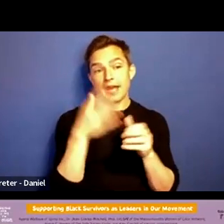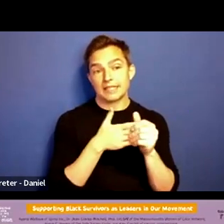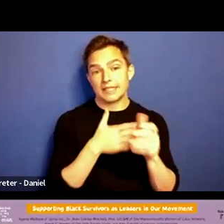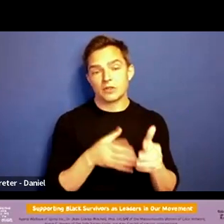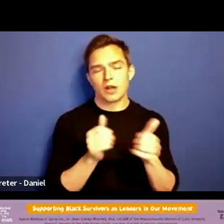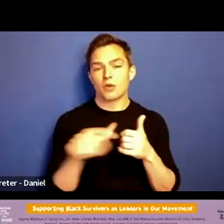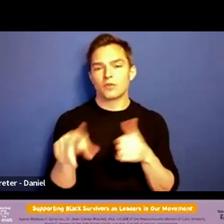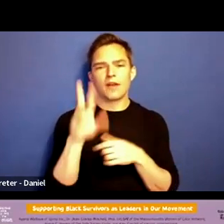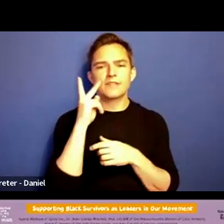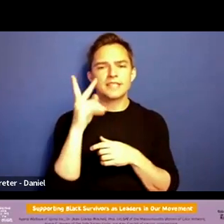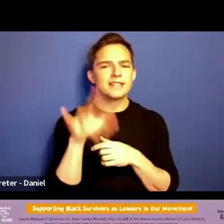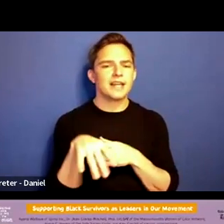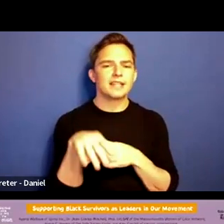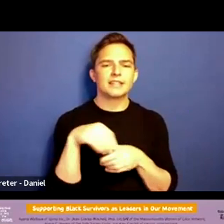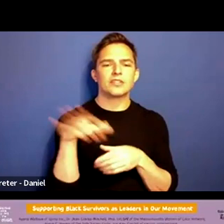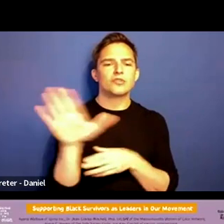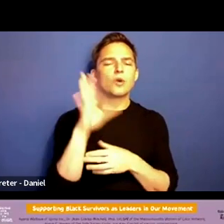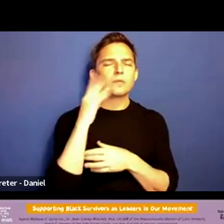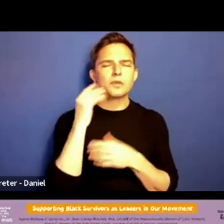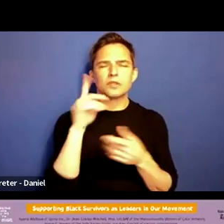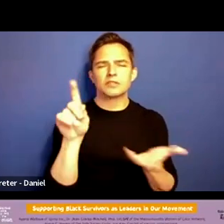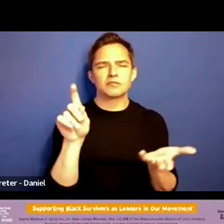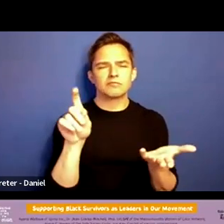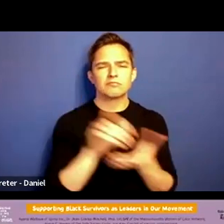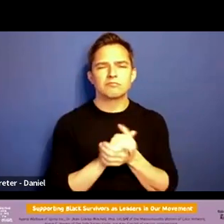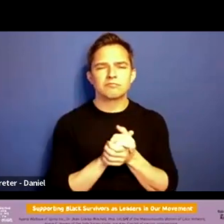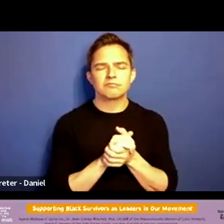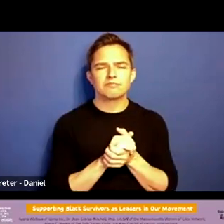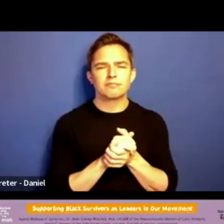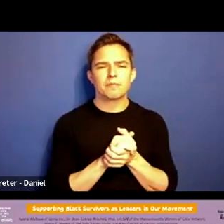all seen it play out in your experience in the field?